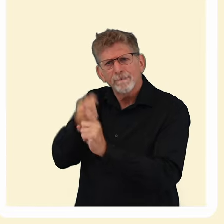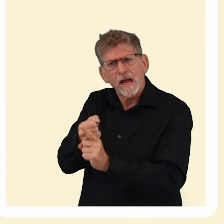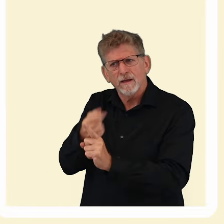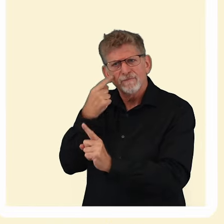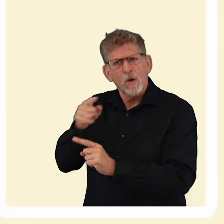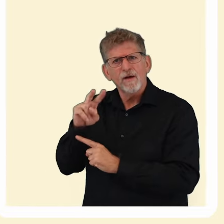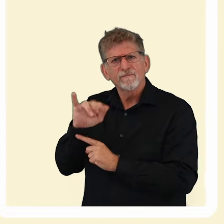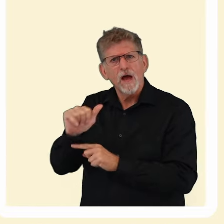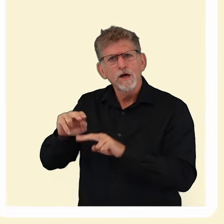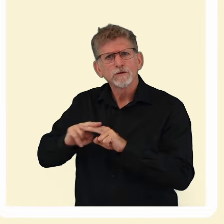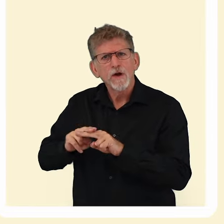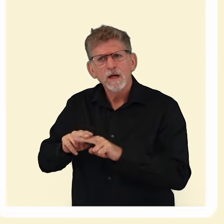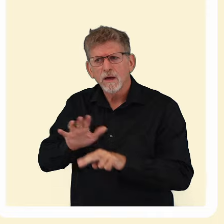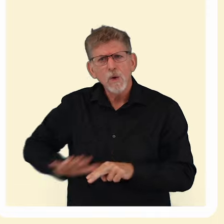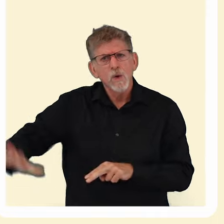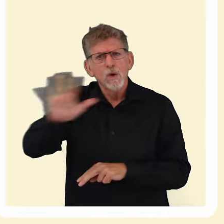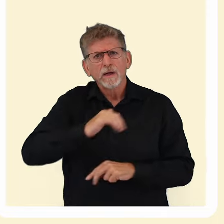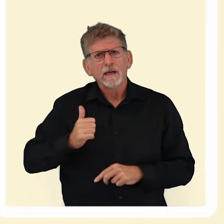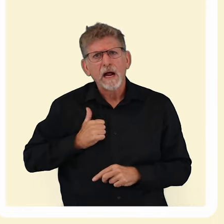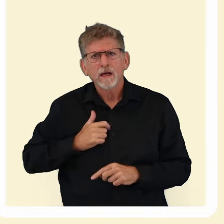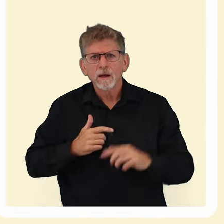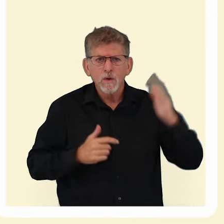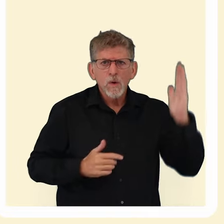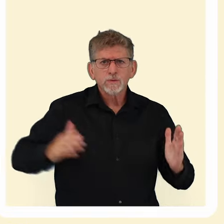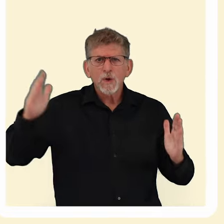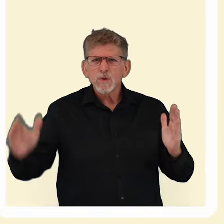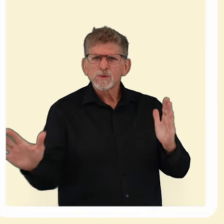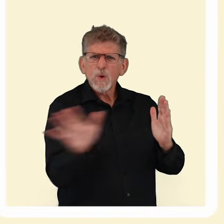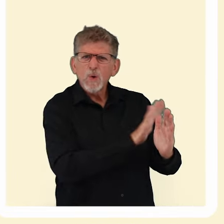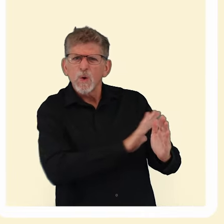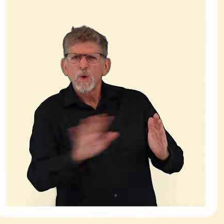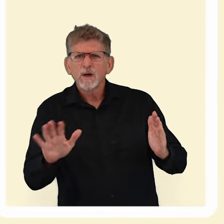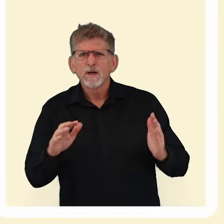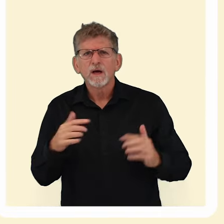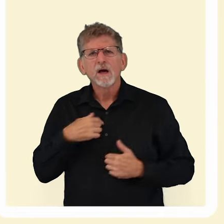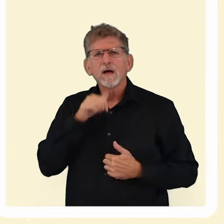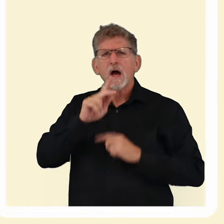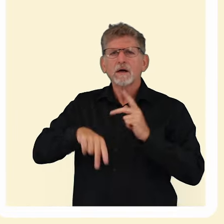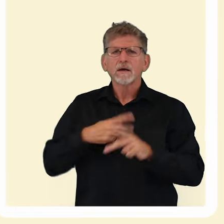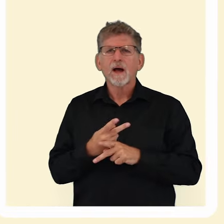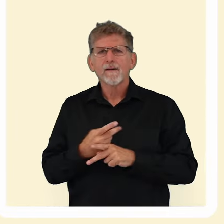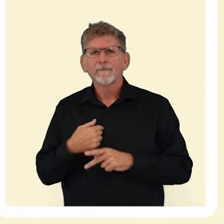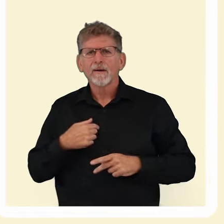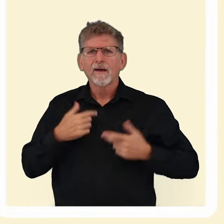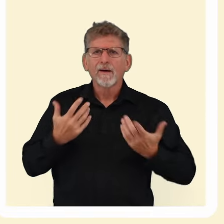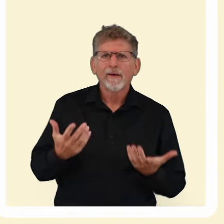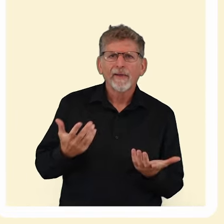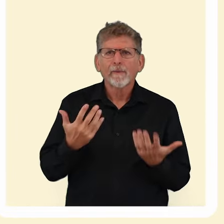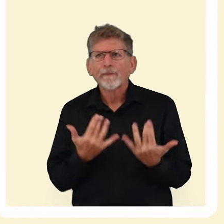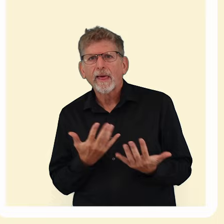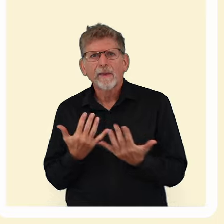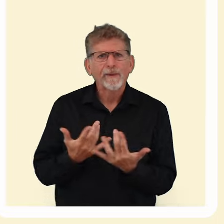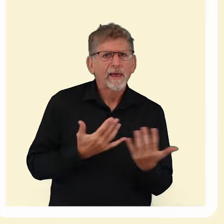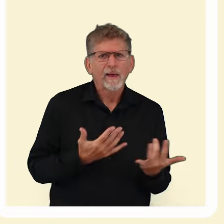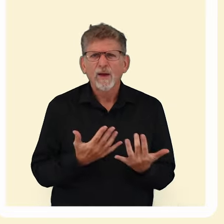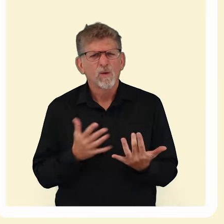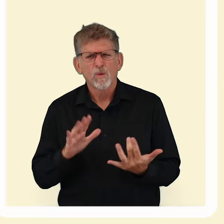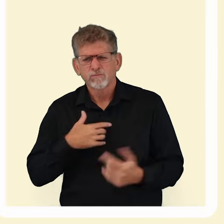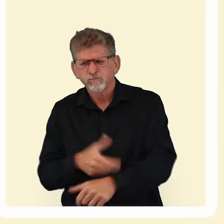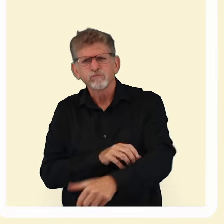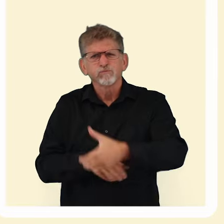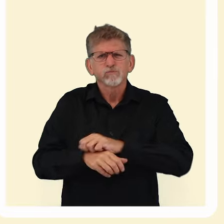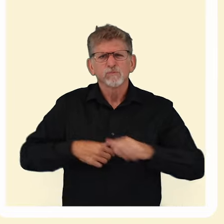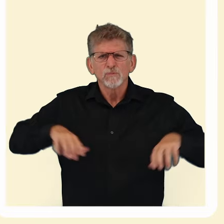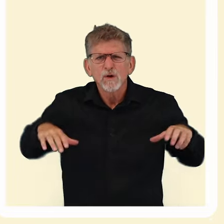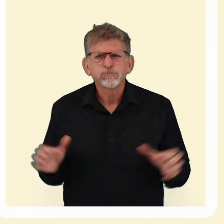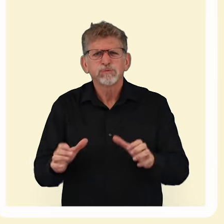coast. And I'm not the type of person that waits, so I want to get acting on that very quickly. To do that, we needed a clear